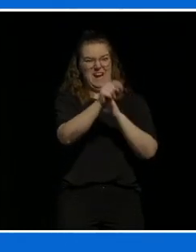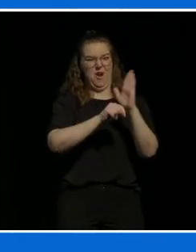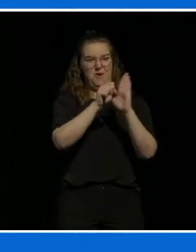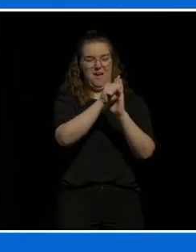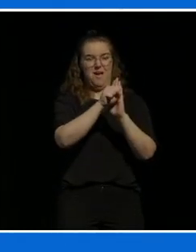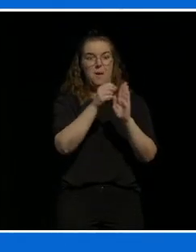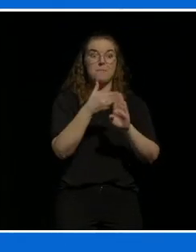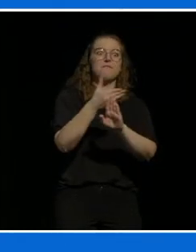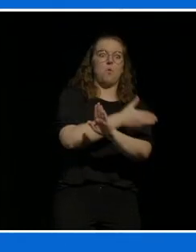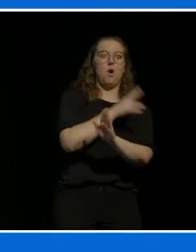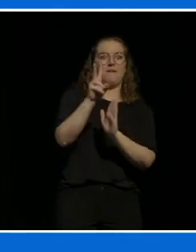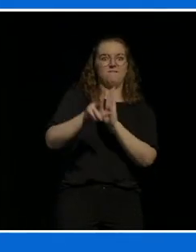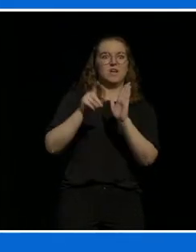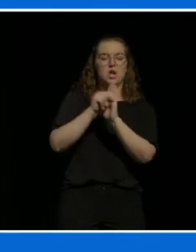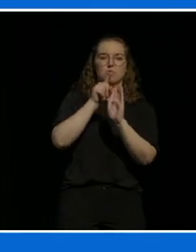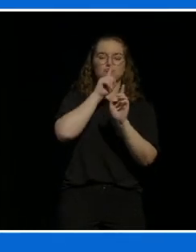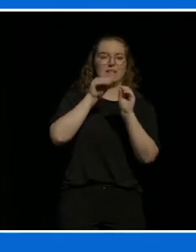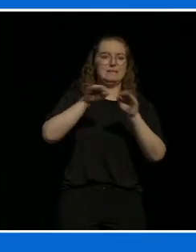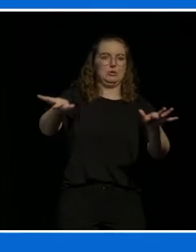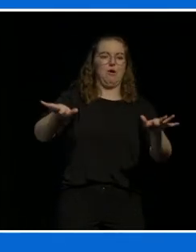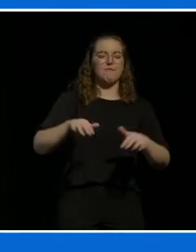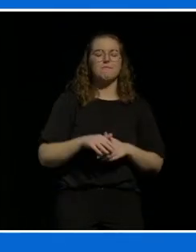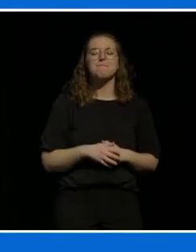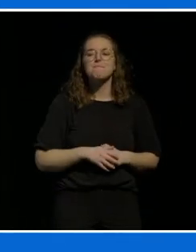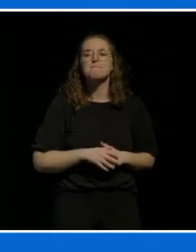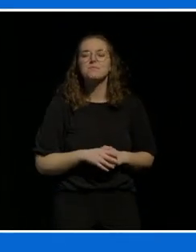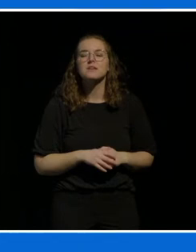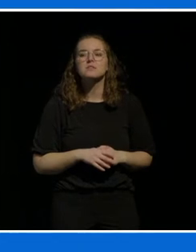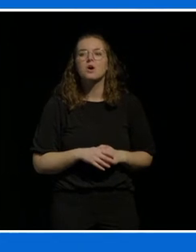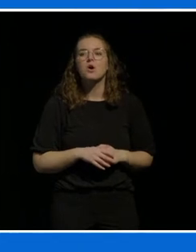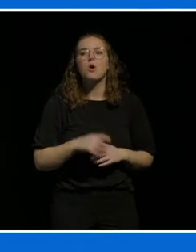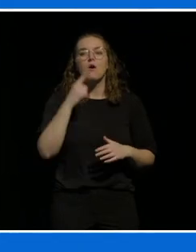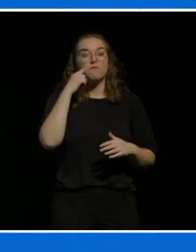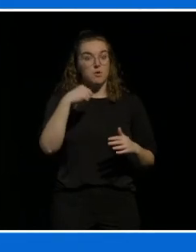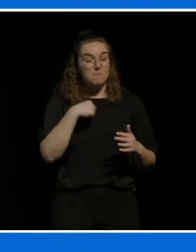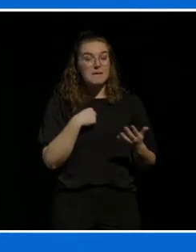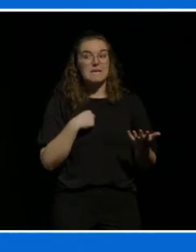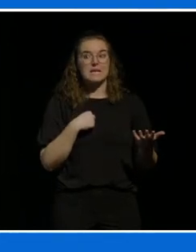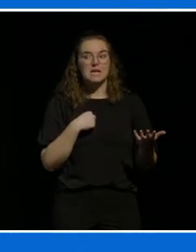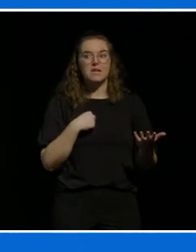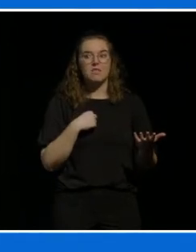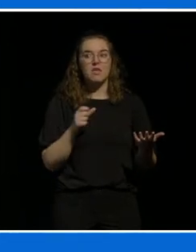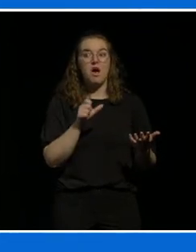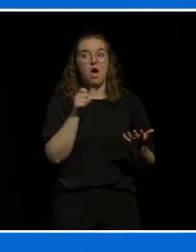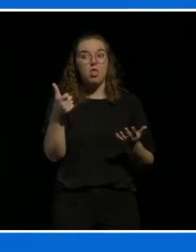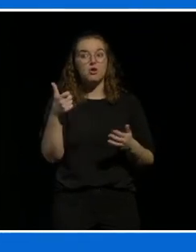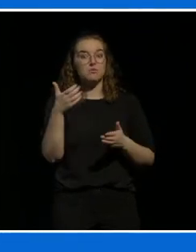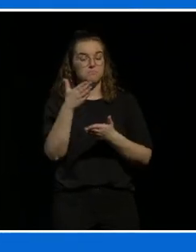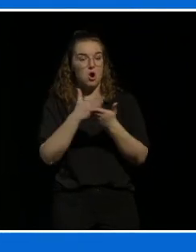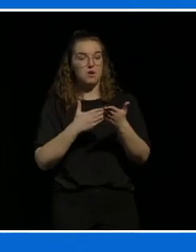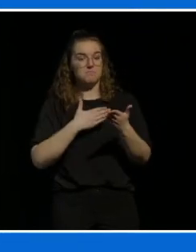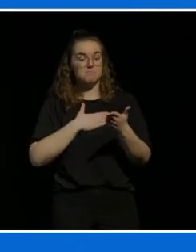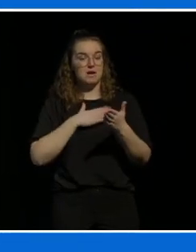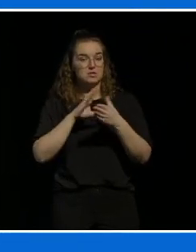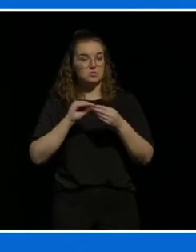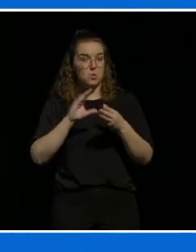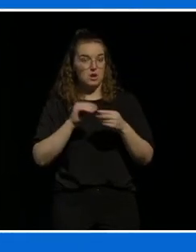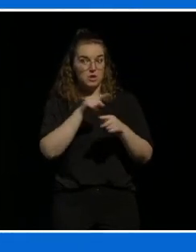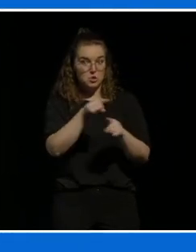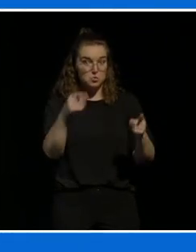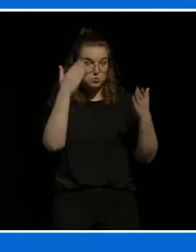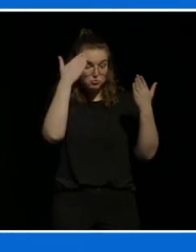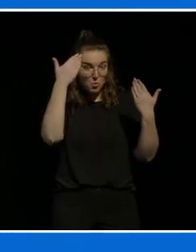era. And for me, in this moment of reflection, the other part of my story that you all don't know is that I was